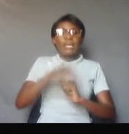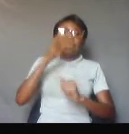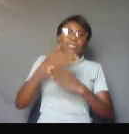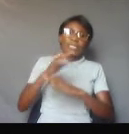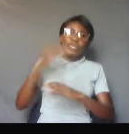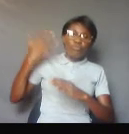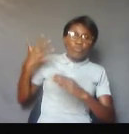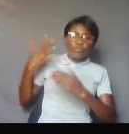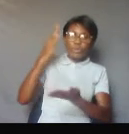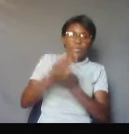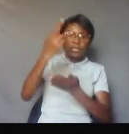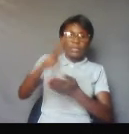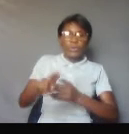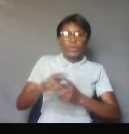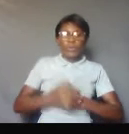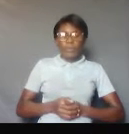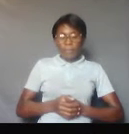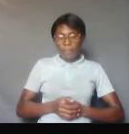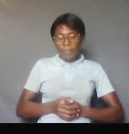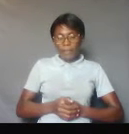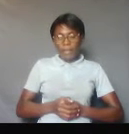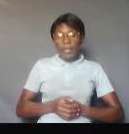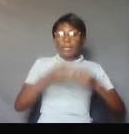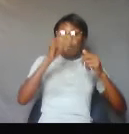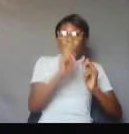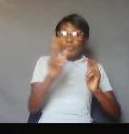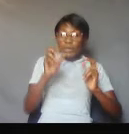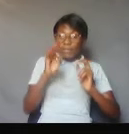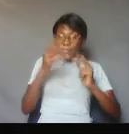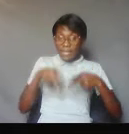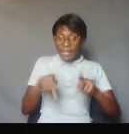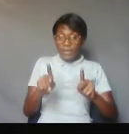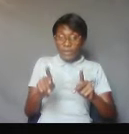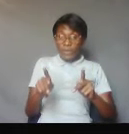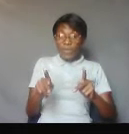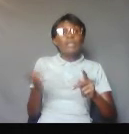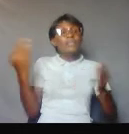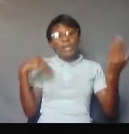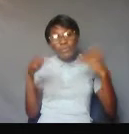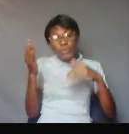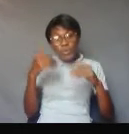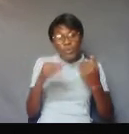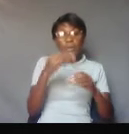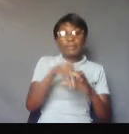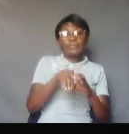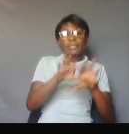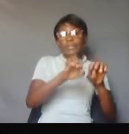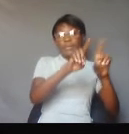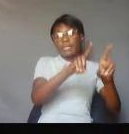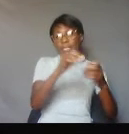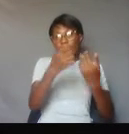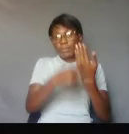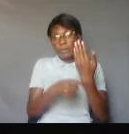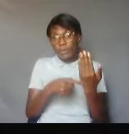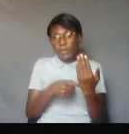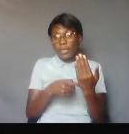to the process of Bible interpretation, something magical happens there. And people become collaborators in